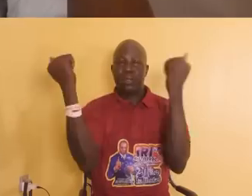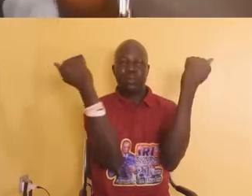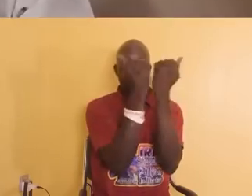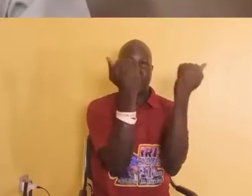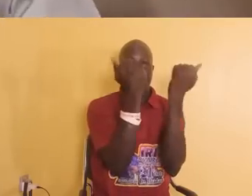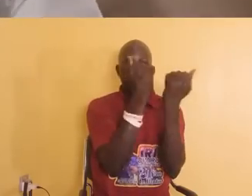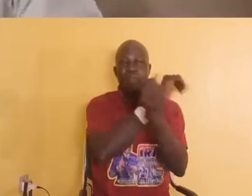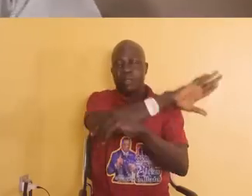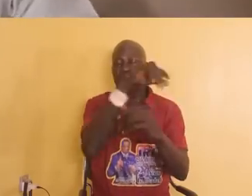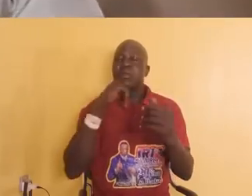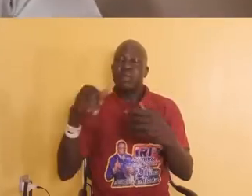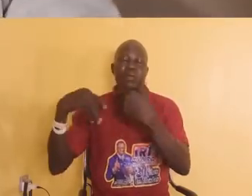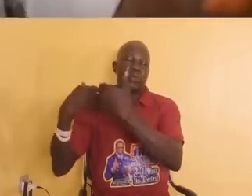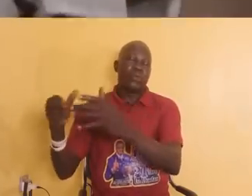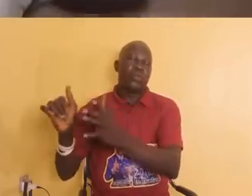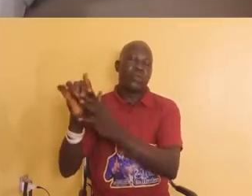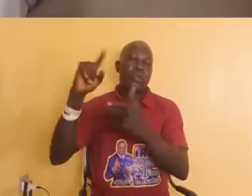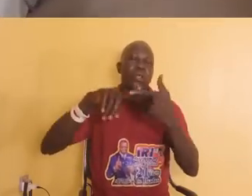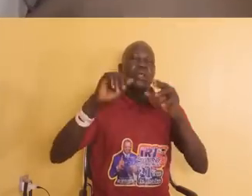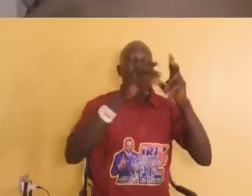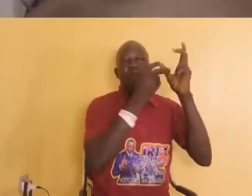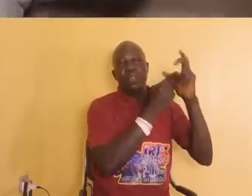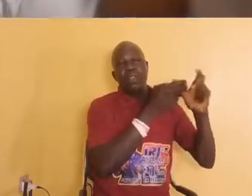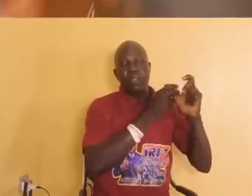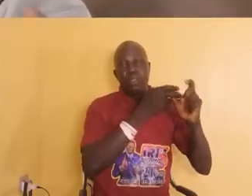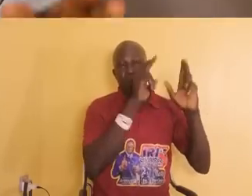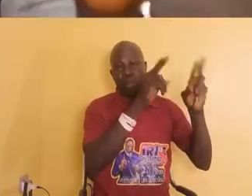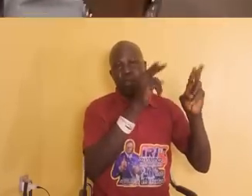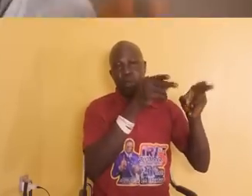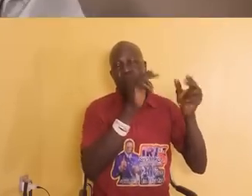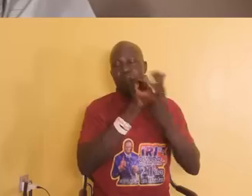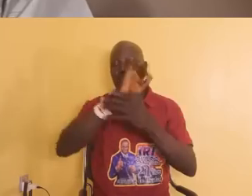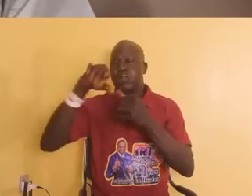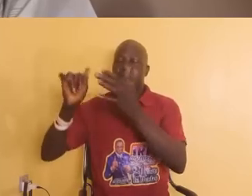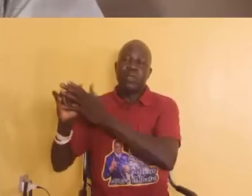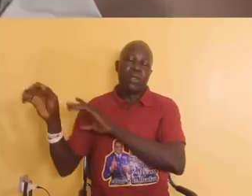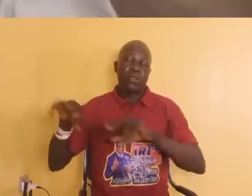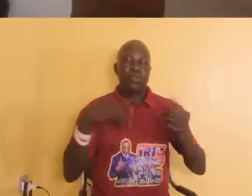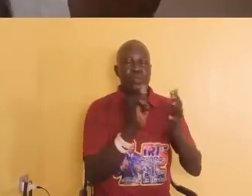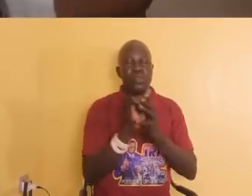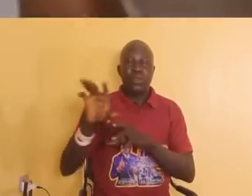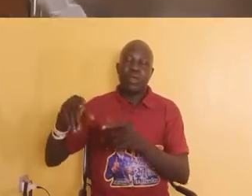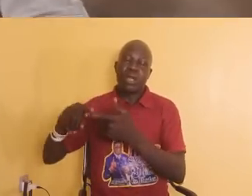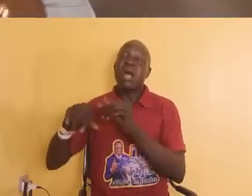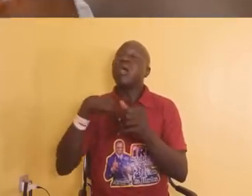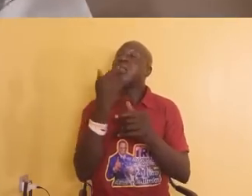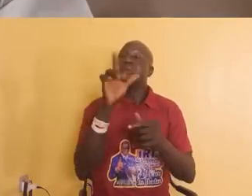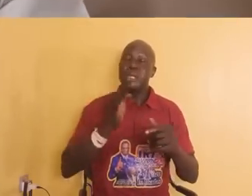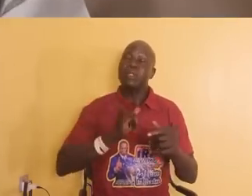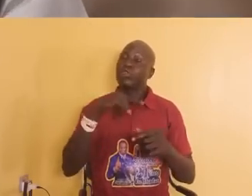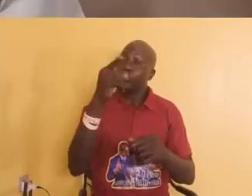and refused to conquer. Your effort that you've run, that you couldn't